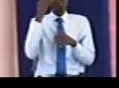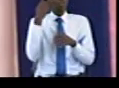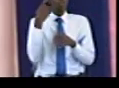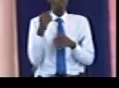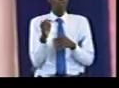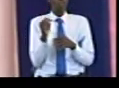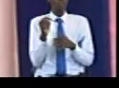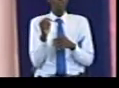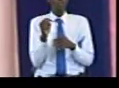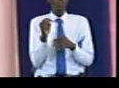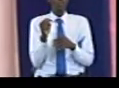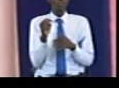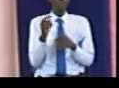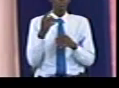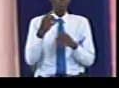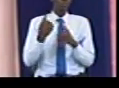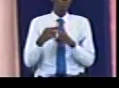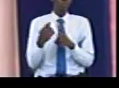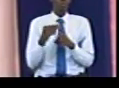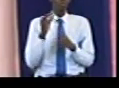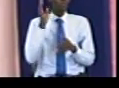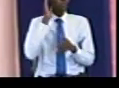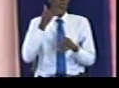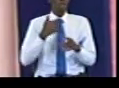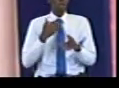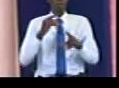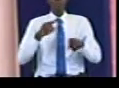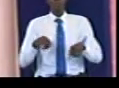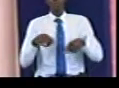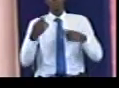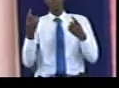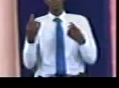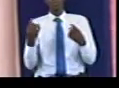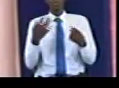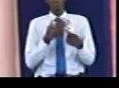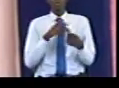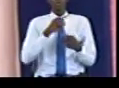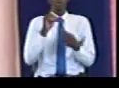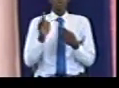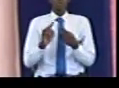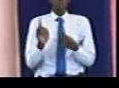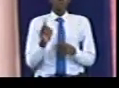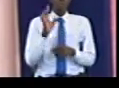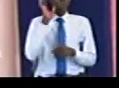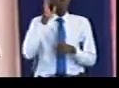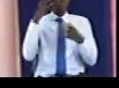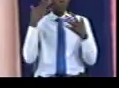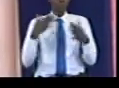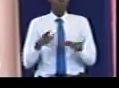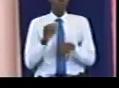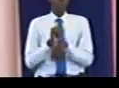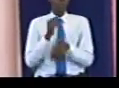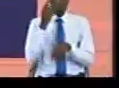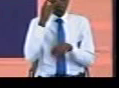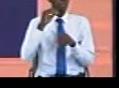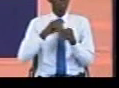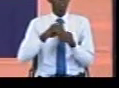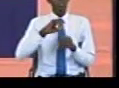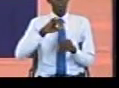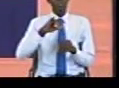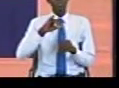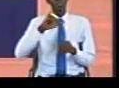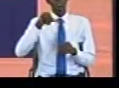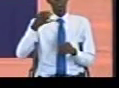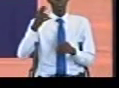gone around, and when he would leave and would have finished the work, he was assigned to it. Look at chapter 17, in